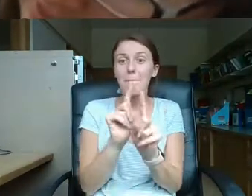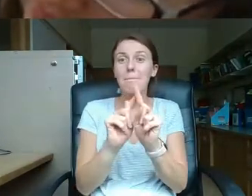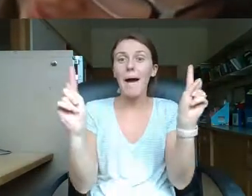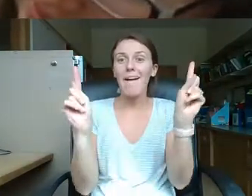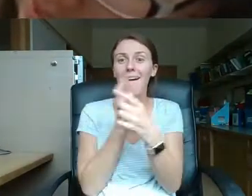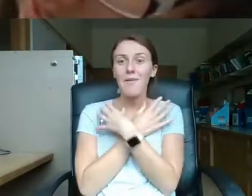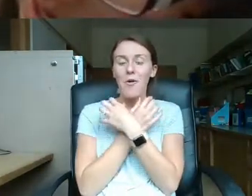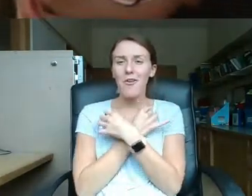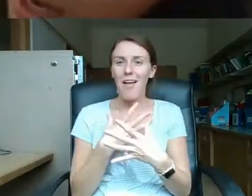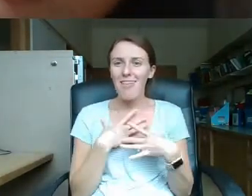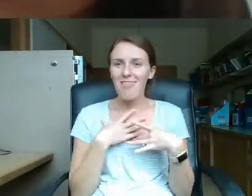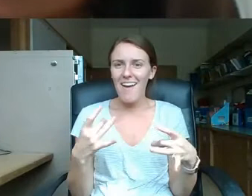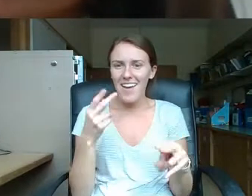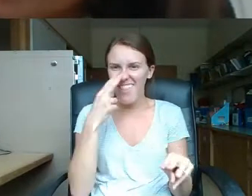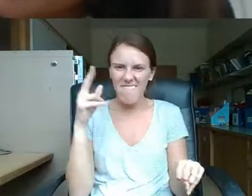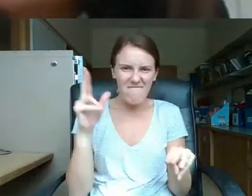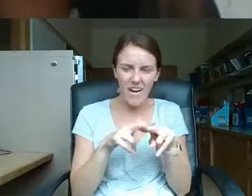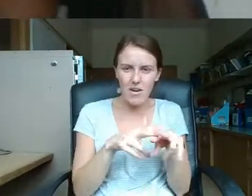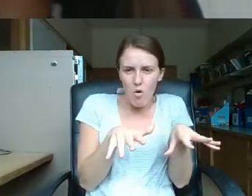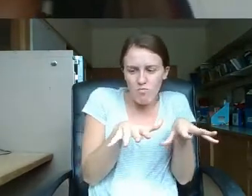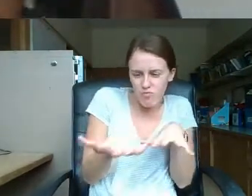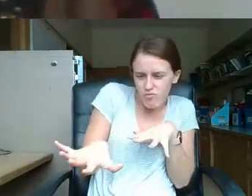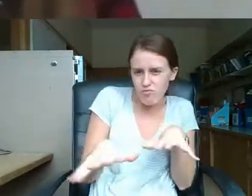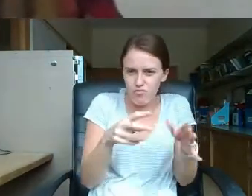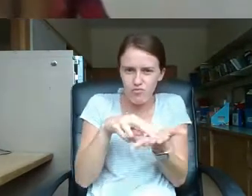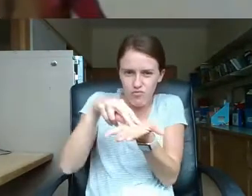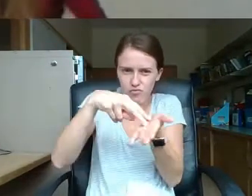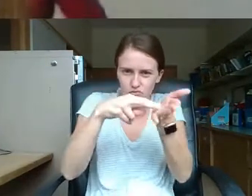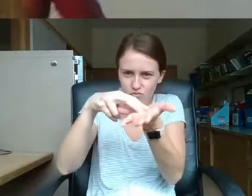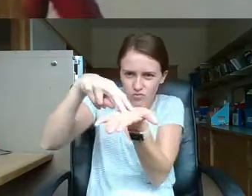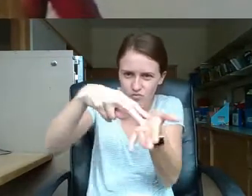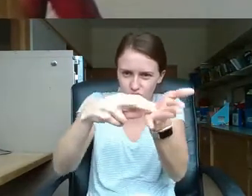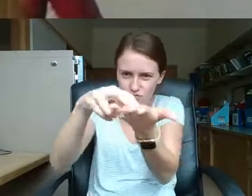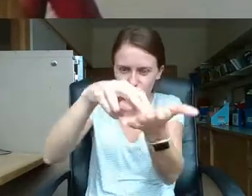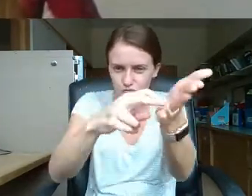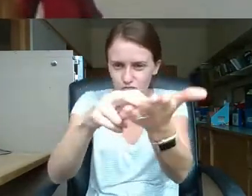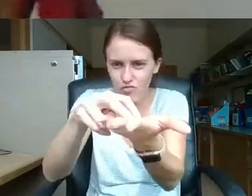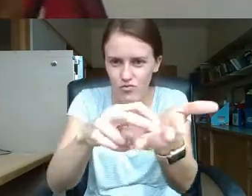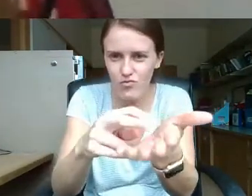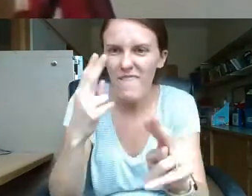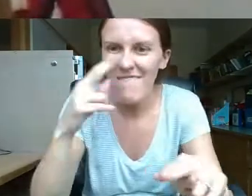on his face. "I've always wanted to ski down a steep mountainside.